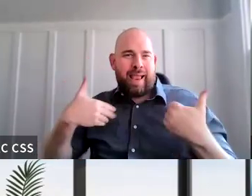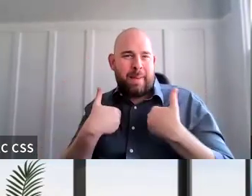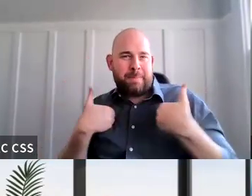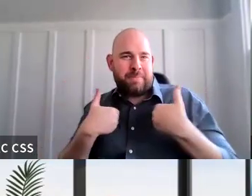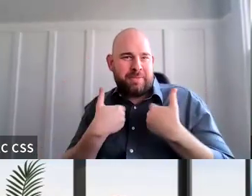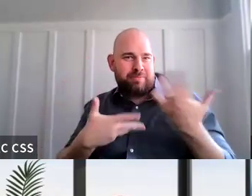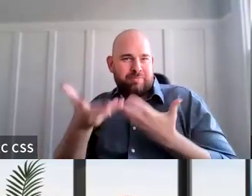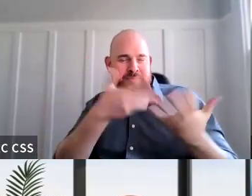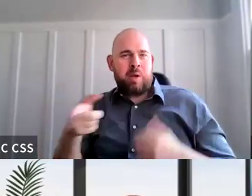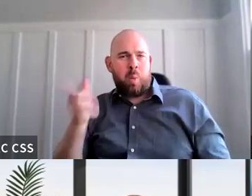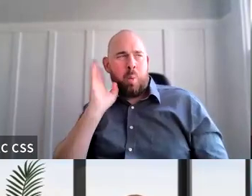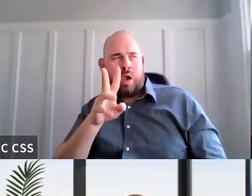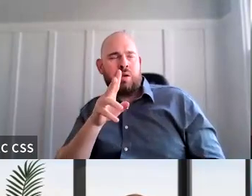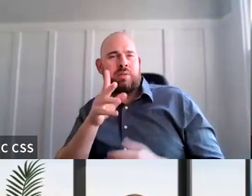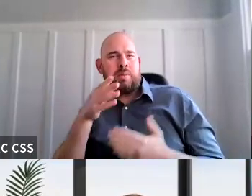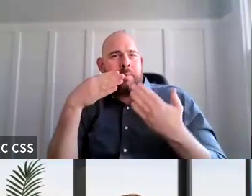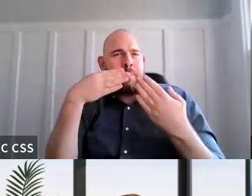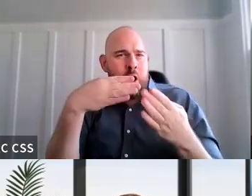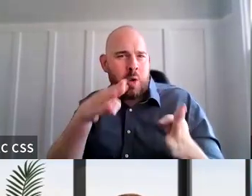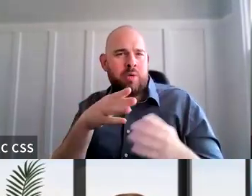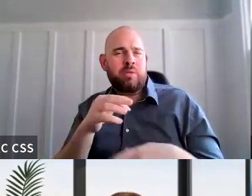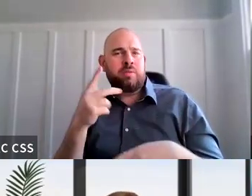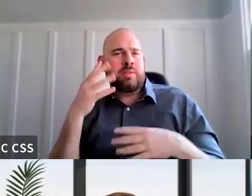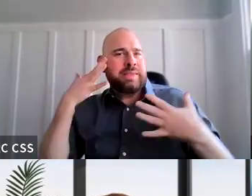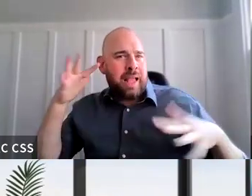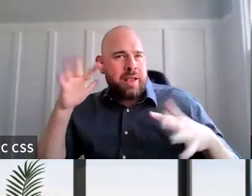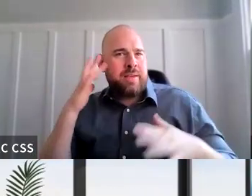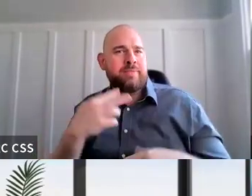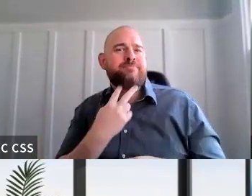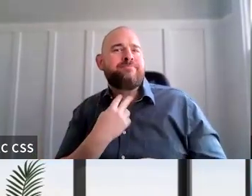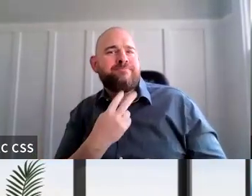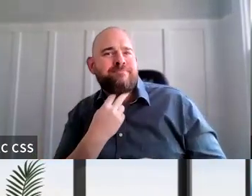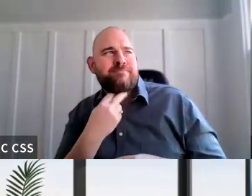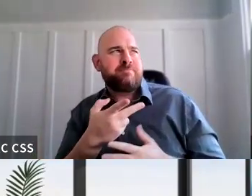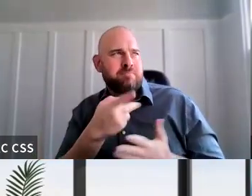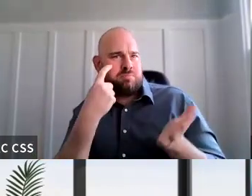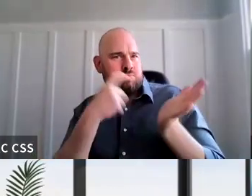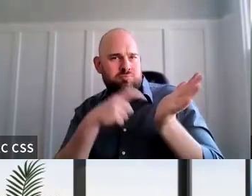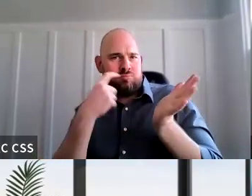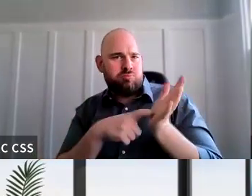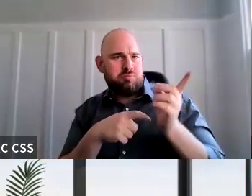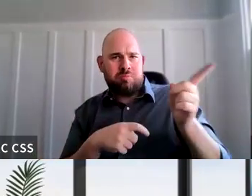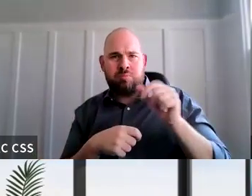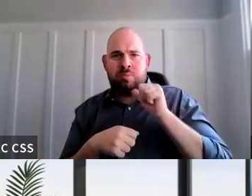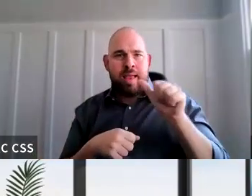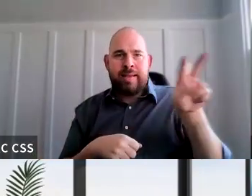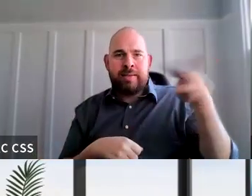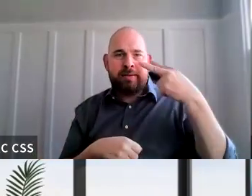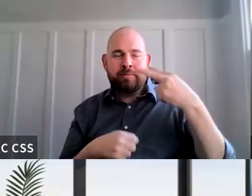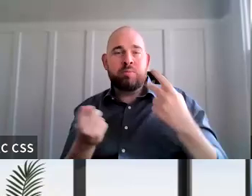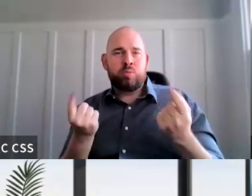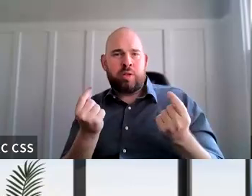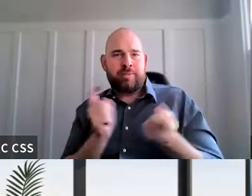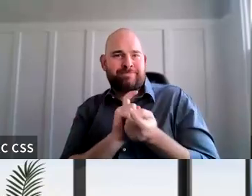via audio, then they'll be able to know that. Cats and dogs are social beings, and they are communicating by barking